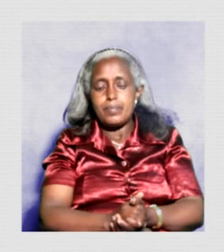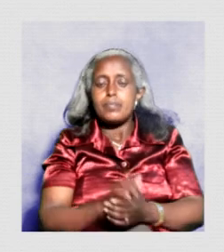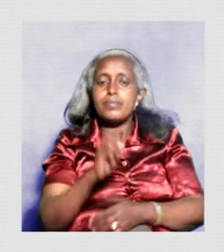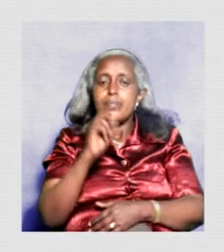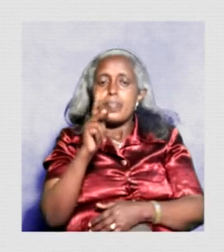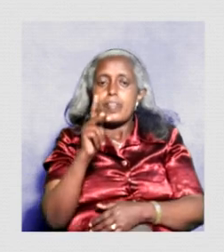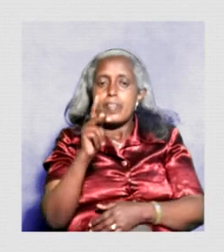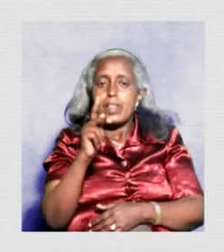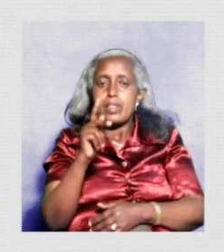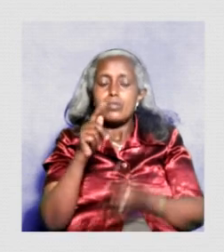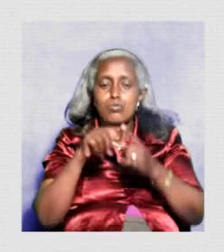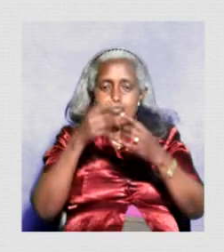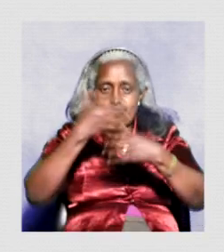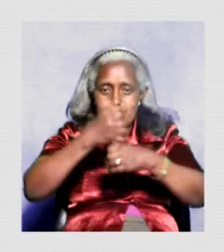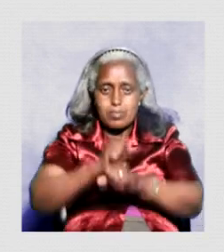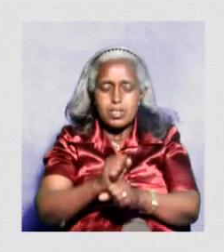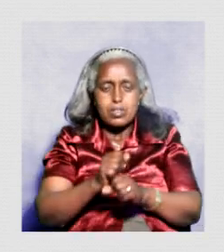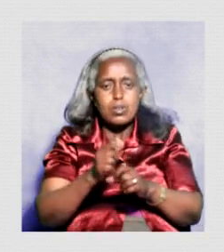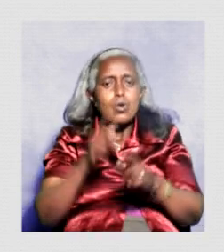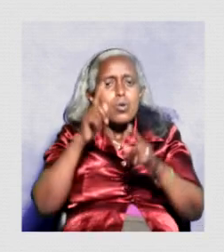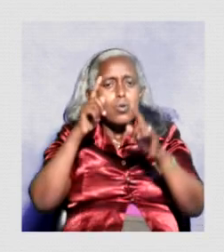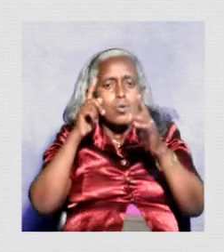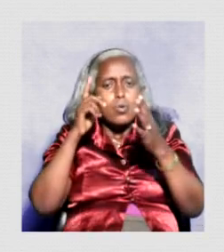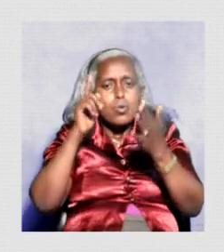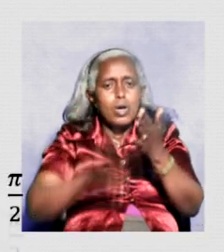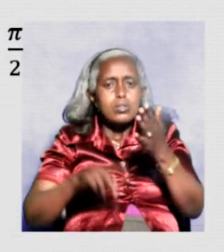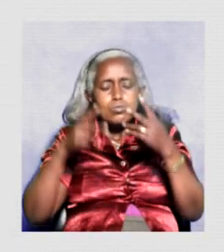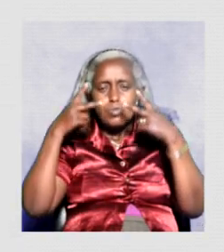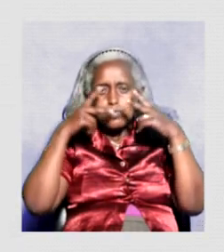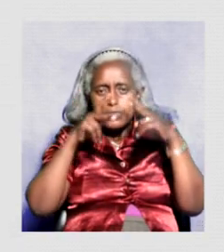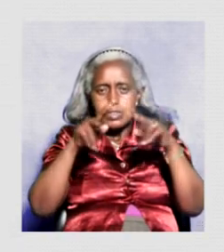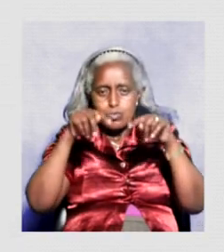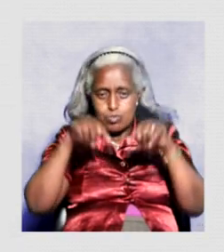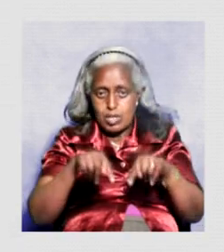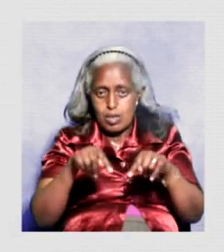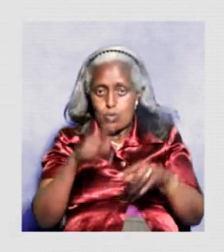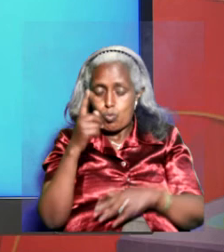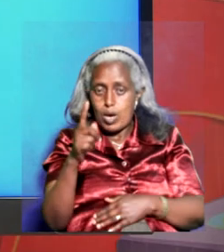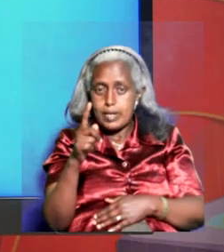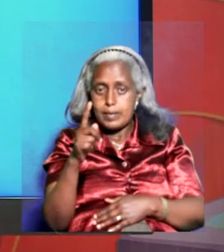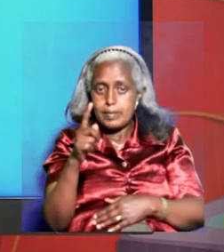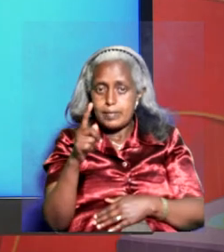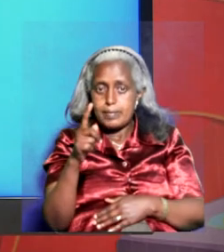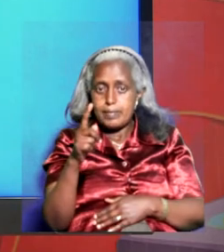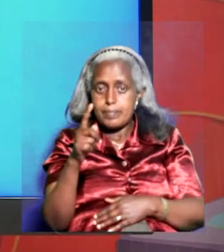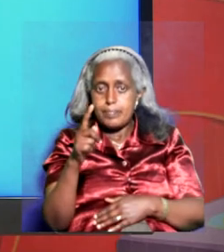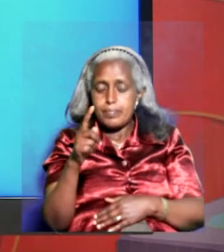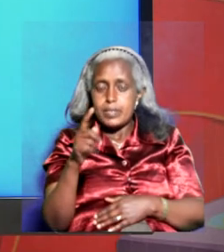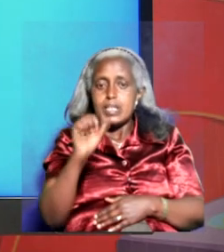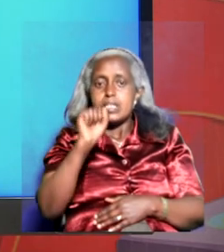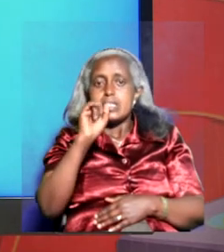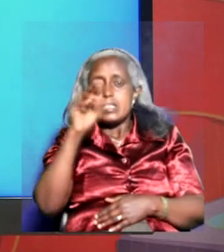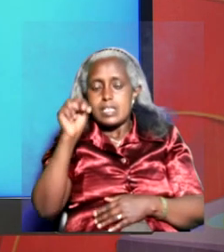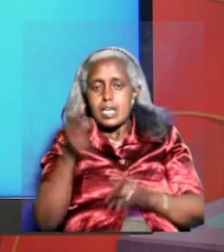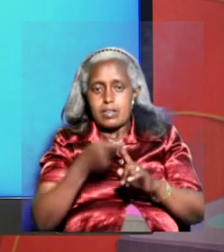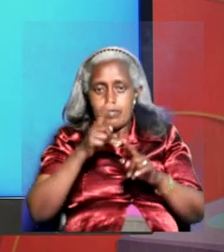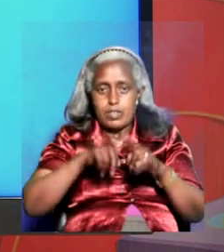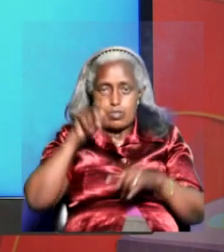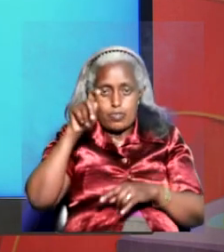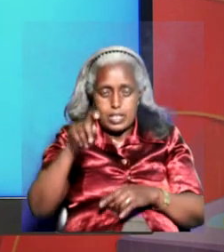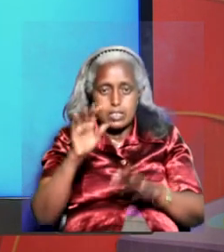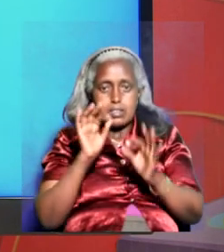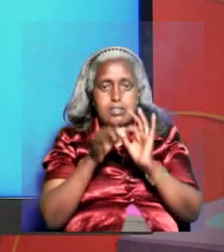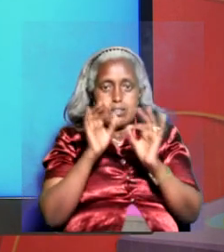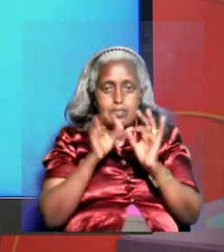Okay, to summarize what we have seen today, 1, sine inverse of x is